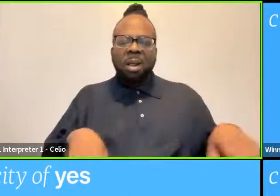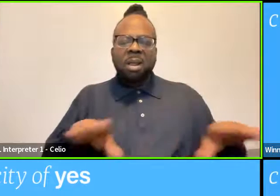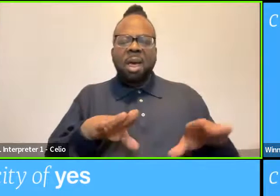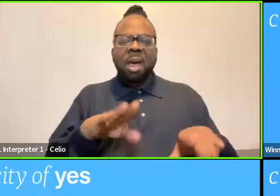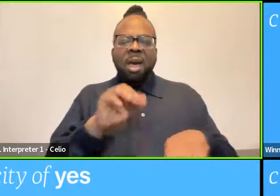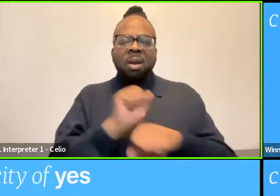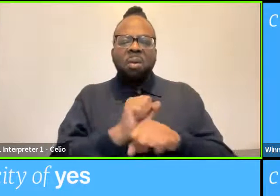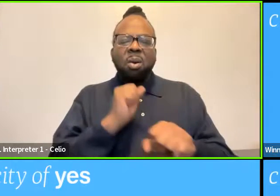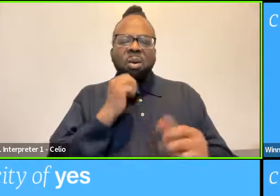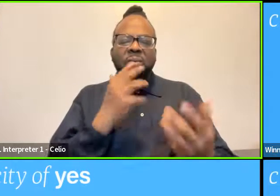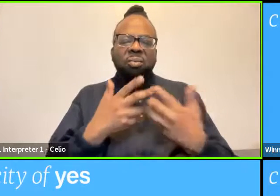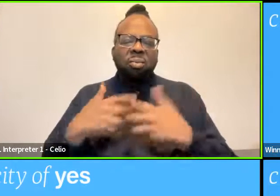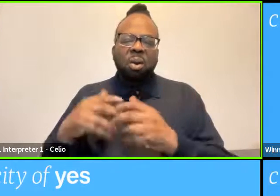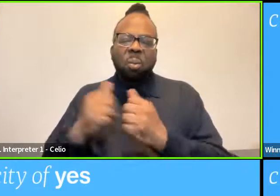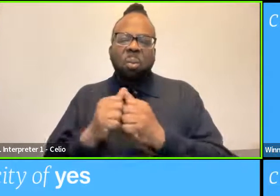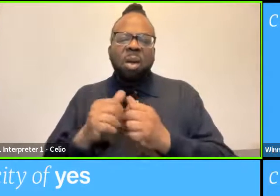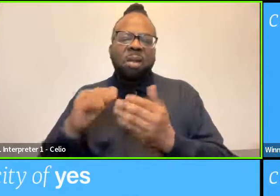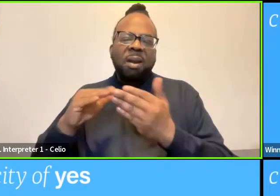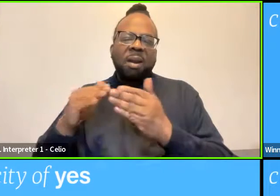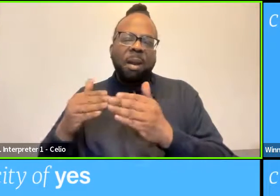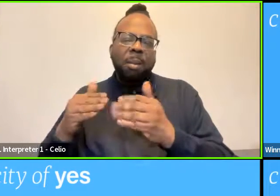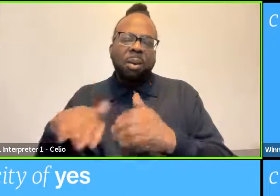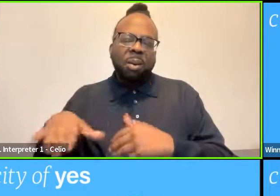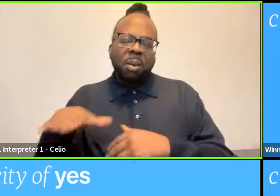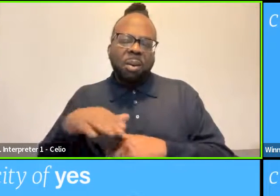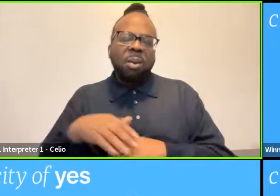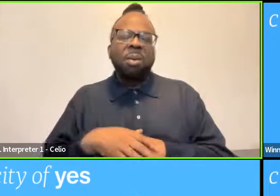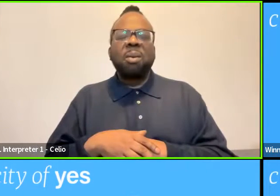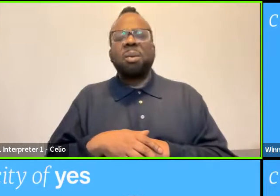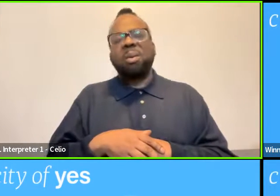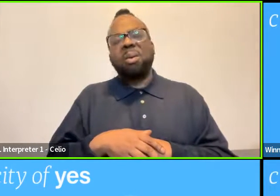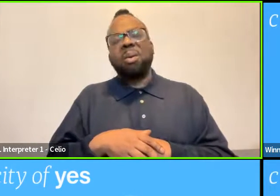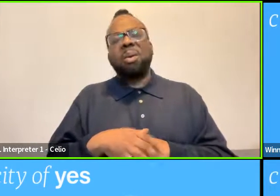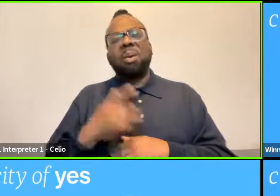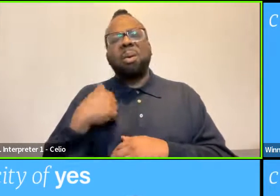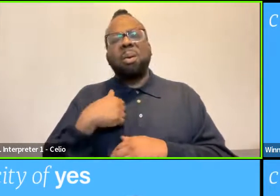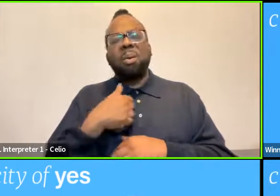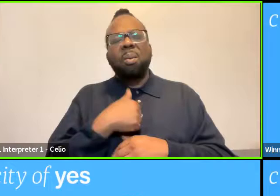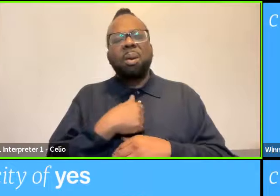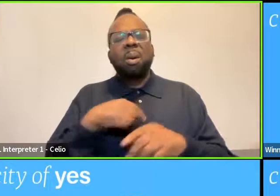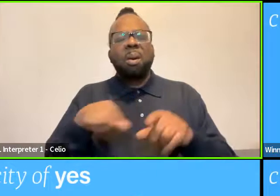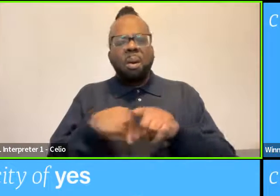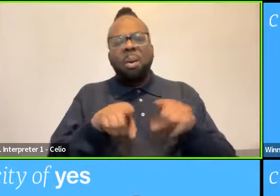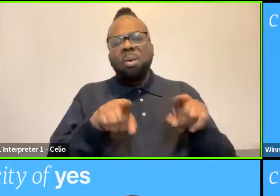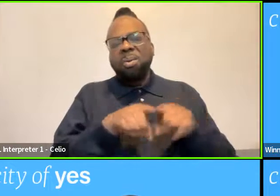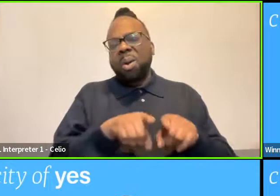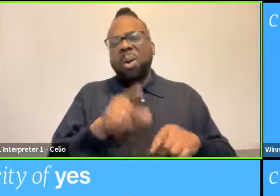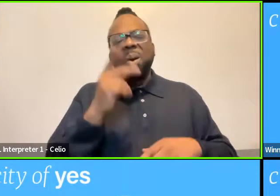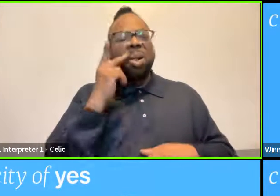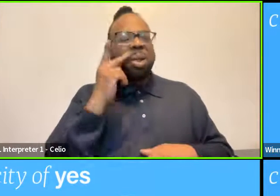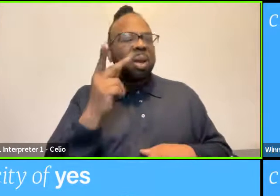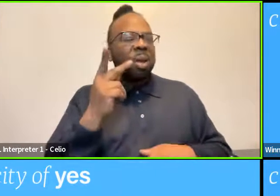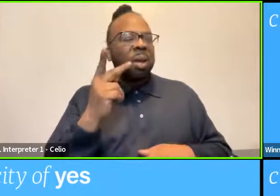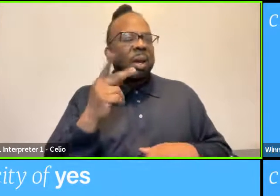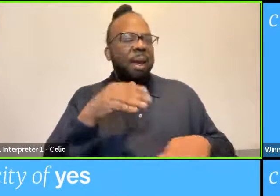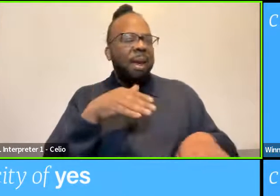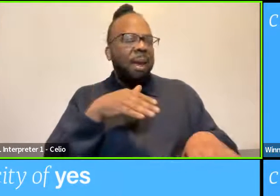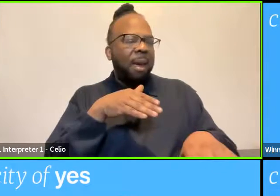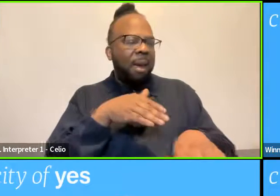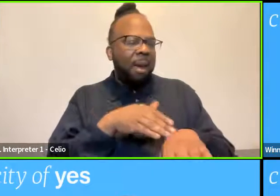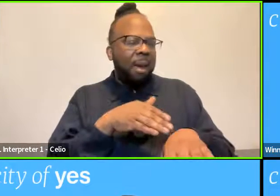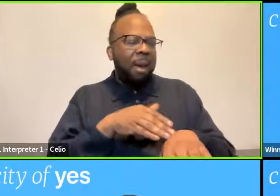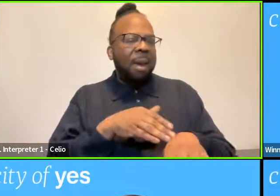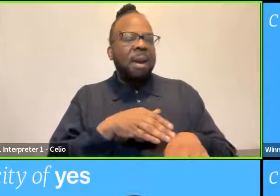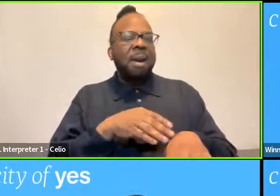where those lots are. You mentioned NYCHA. We are also looking at the range of NYCHA